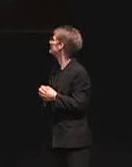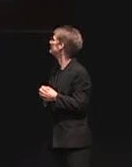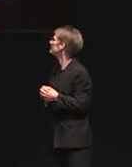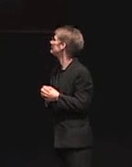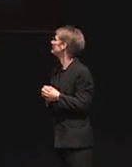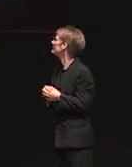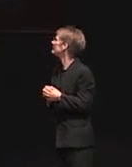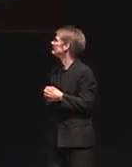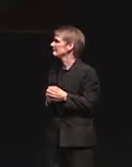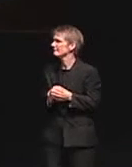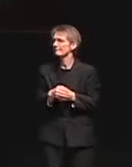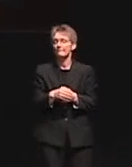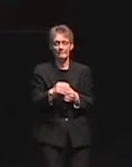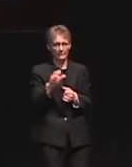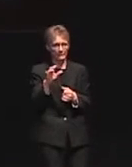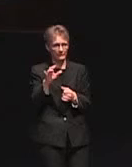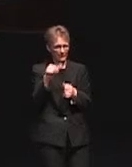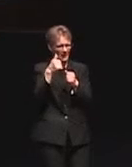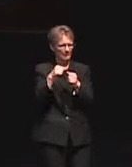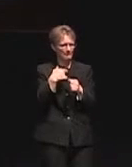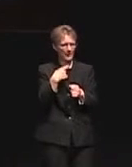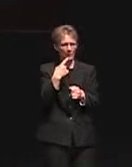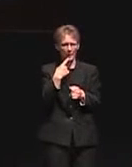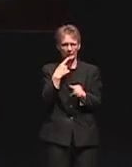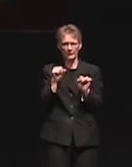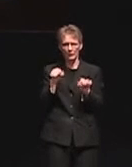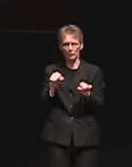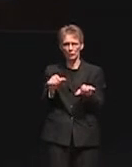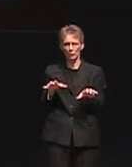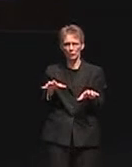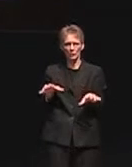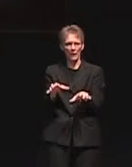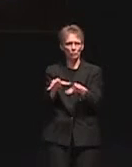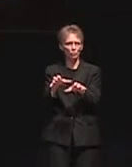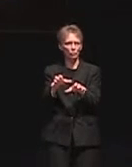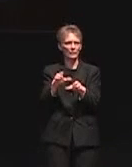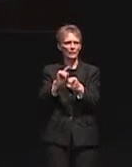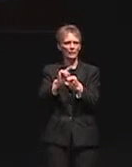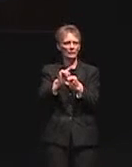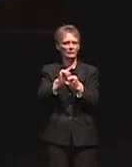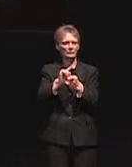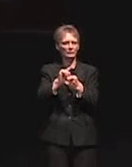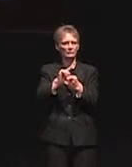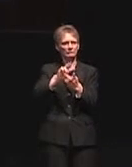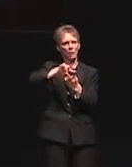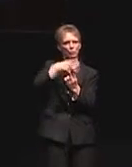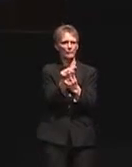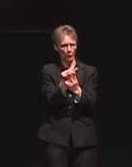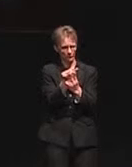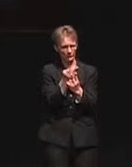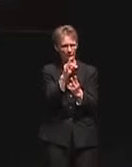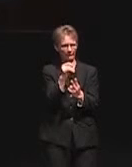This is, remember I said you can do a reverse figure